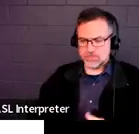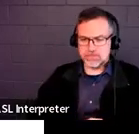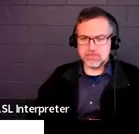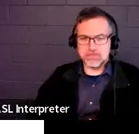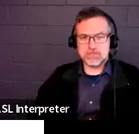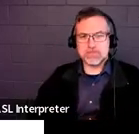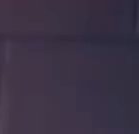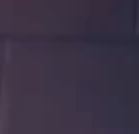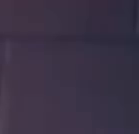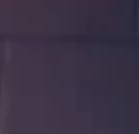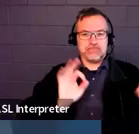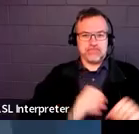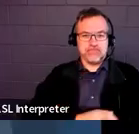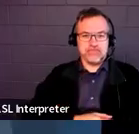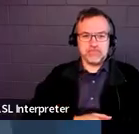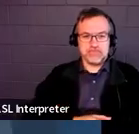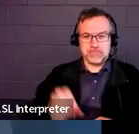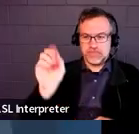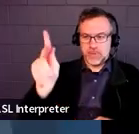Absolutely.